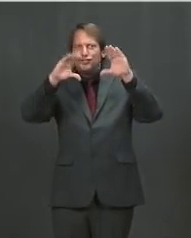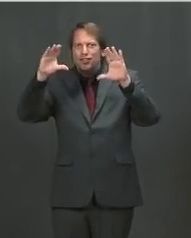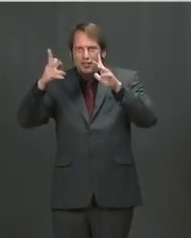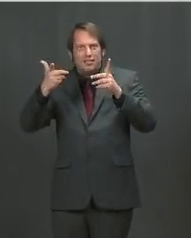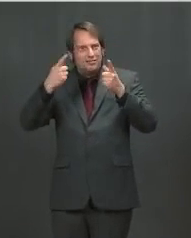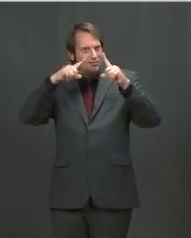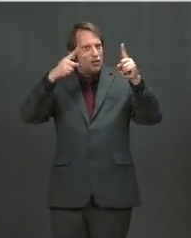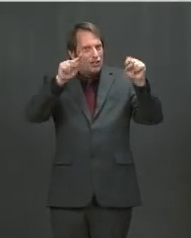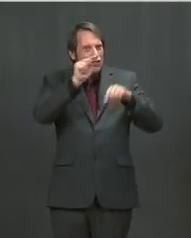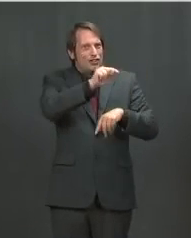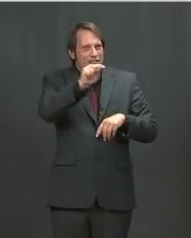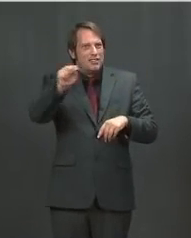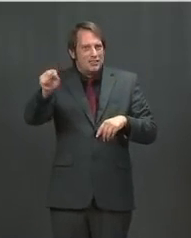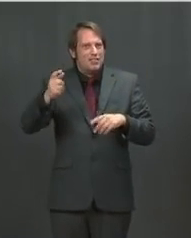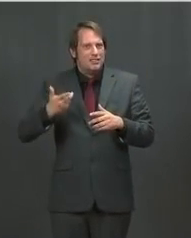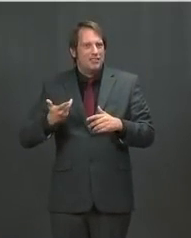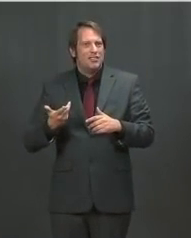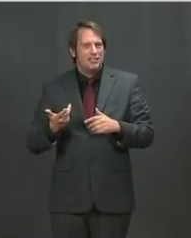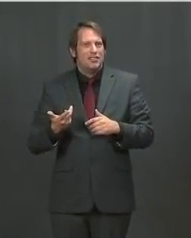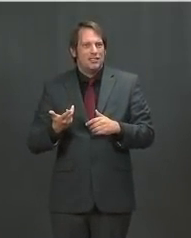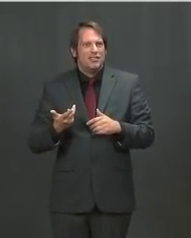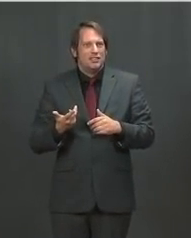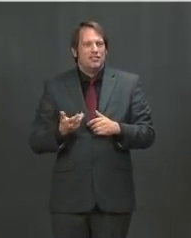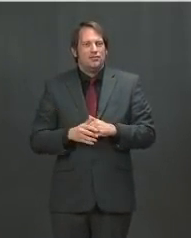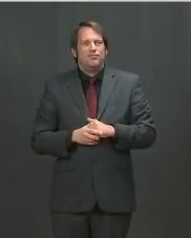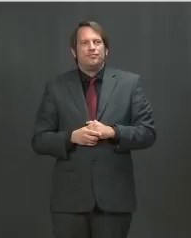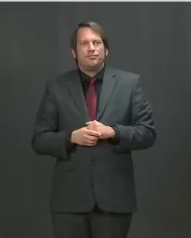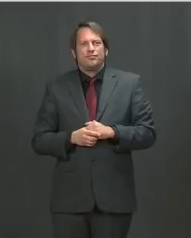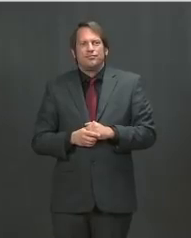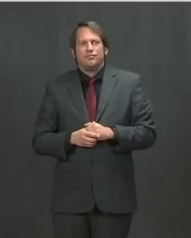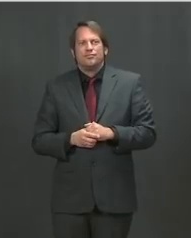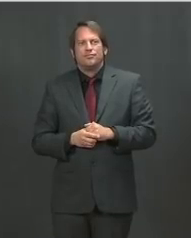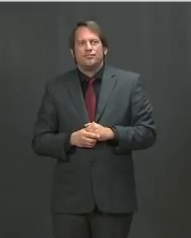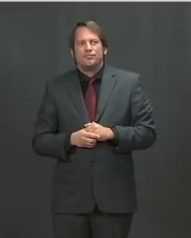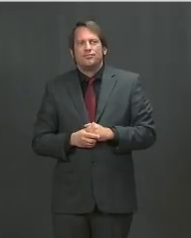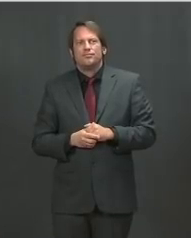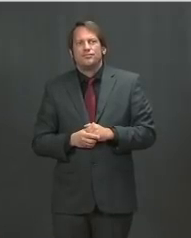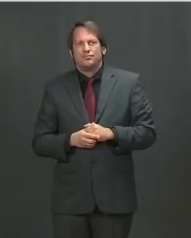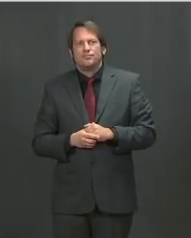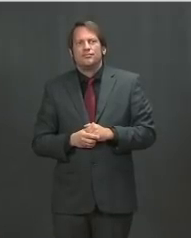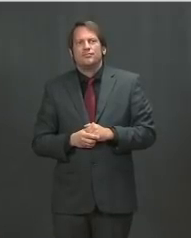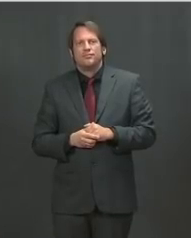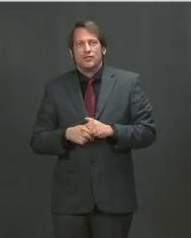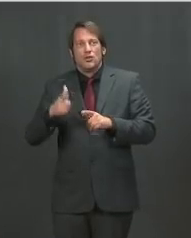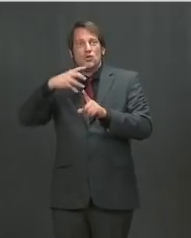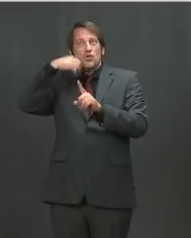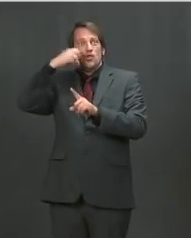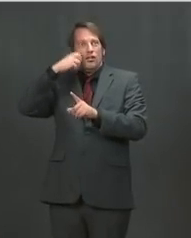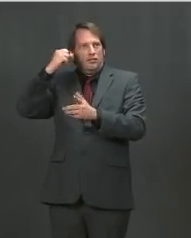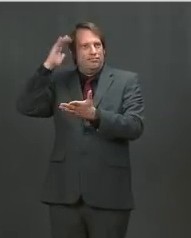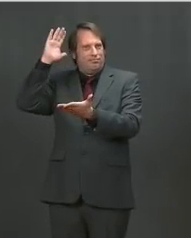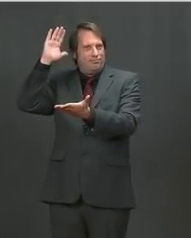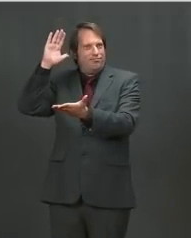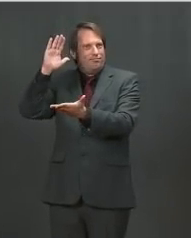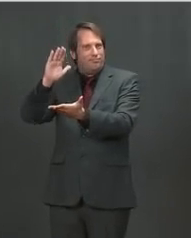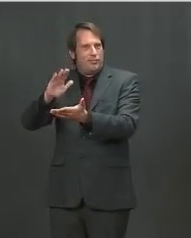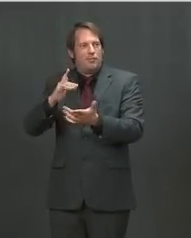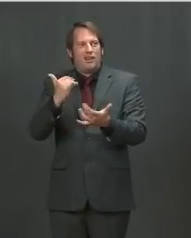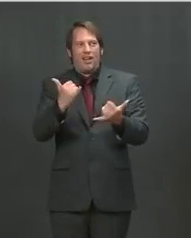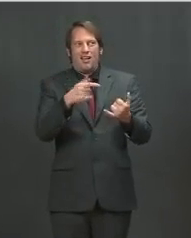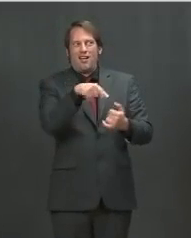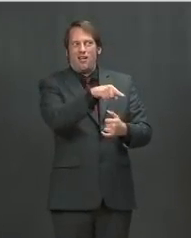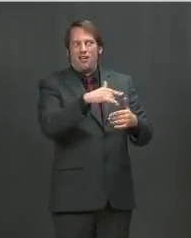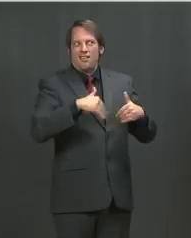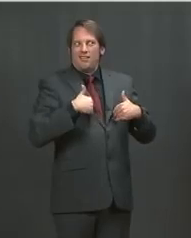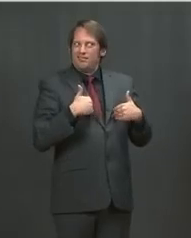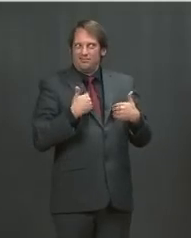often in older populations, and they're happening now more often in younger populations. That said, we're still seeing older people hospitalized,